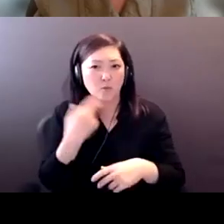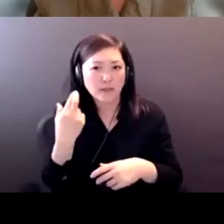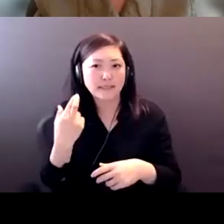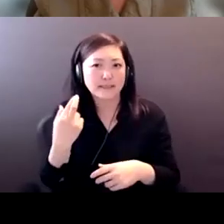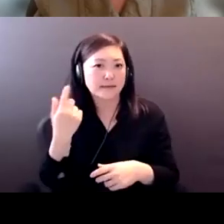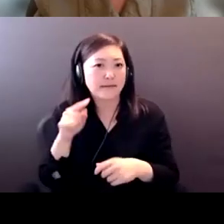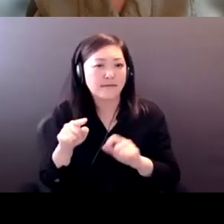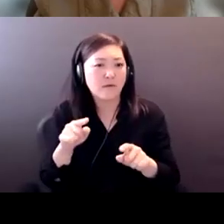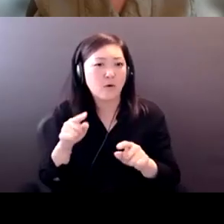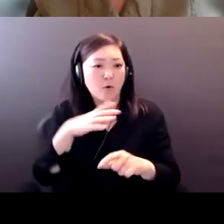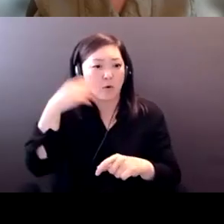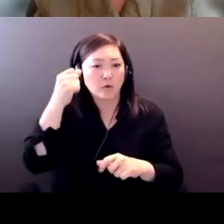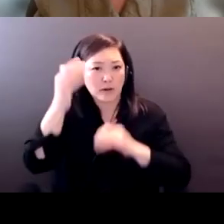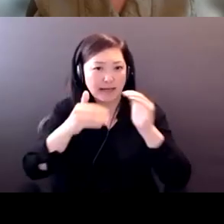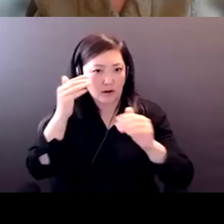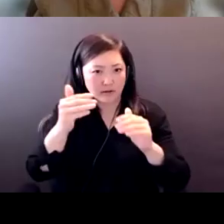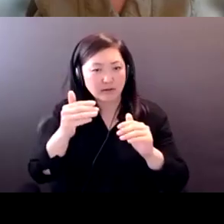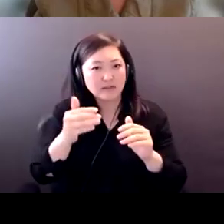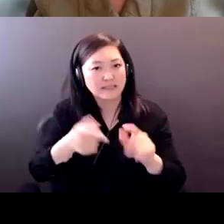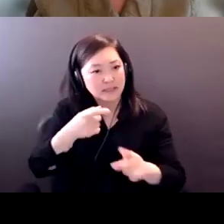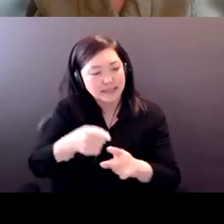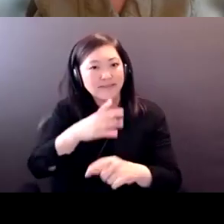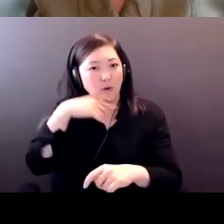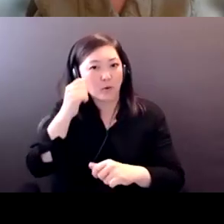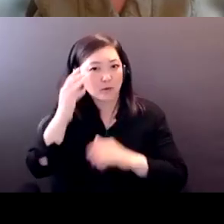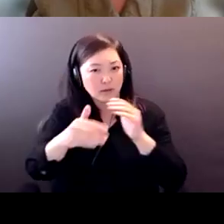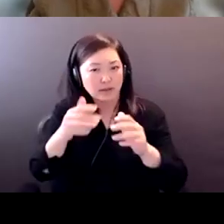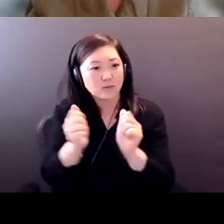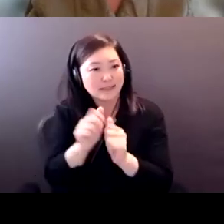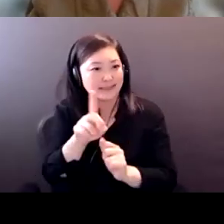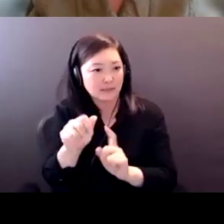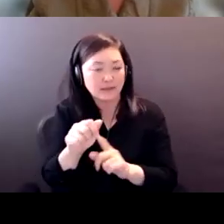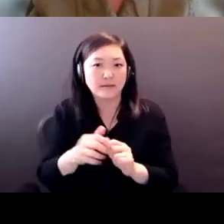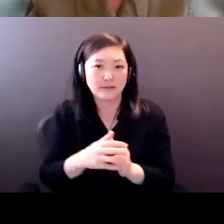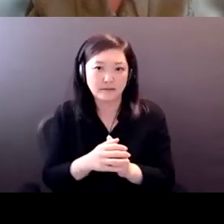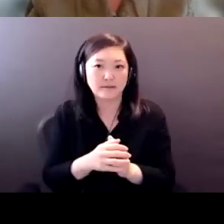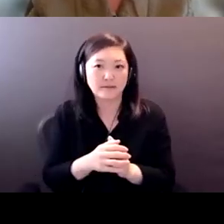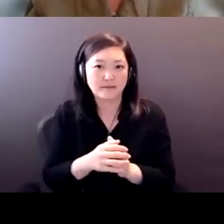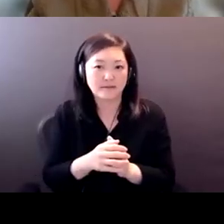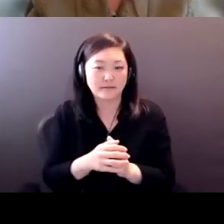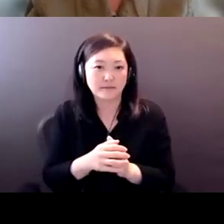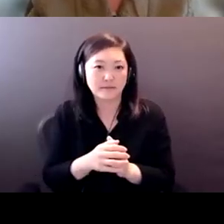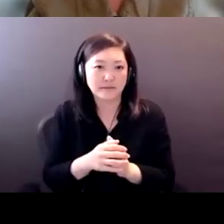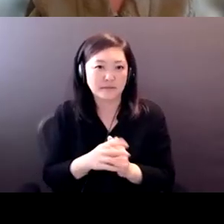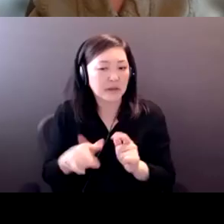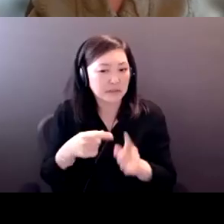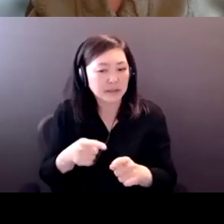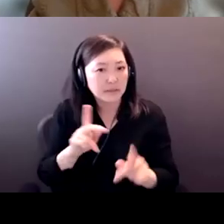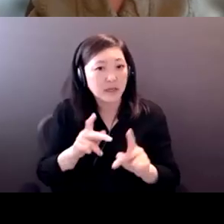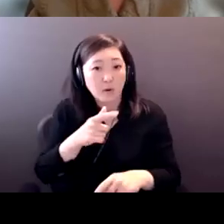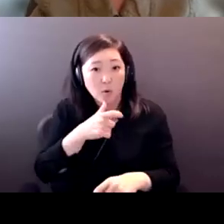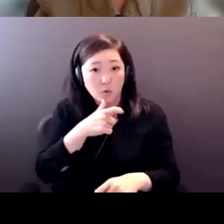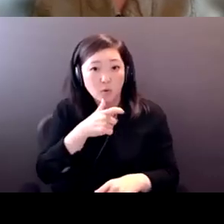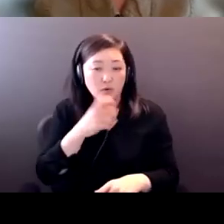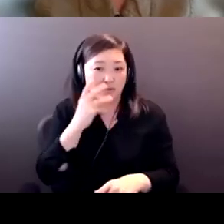disabilities? And what are the risks of that defense, especially for people who experience disabilities? Okay, here's